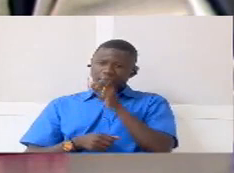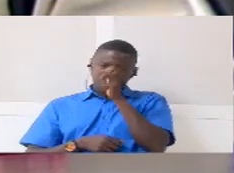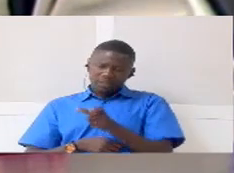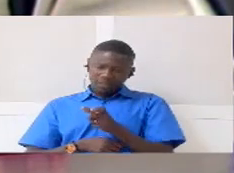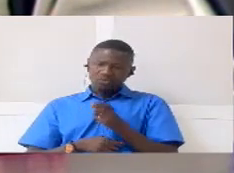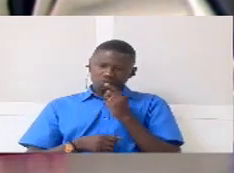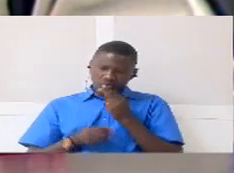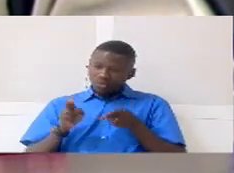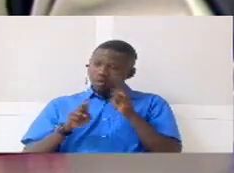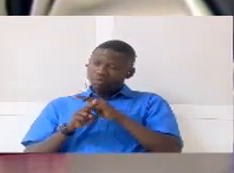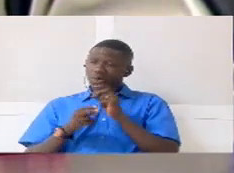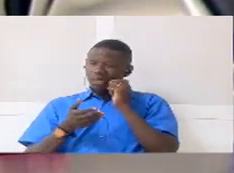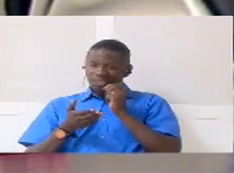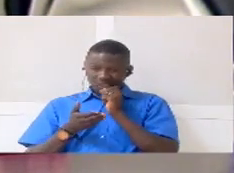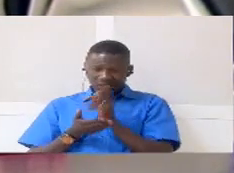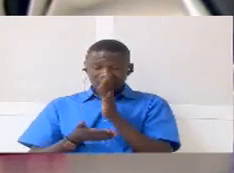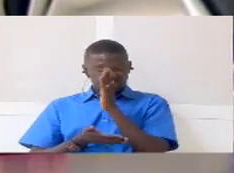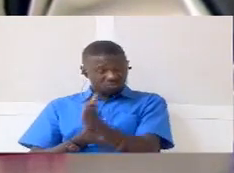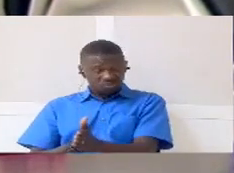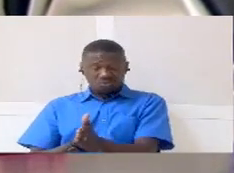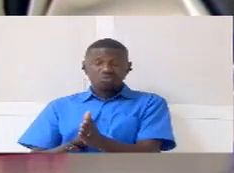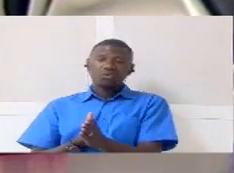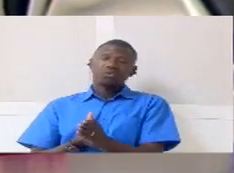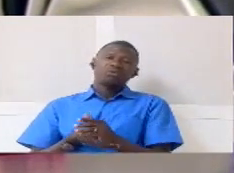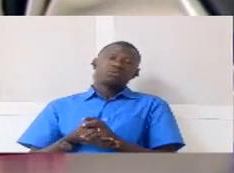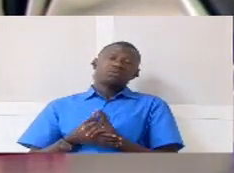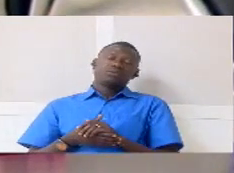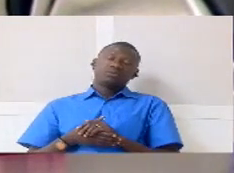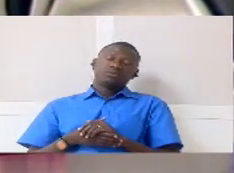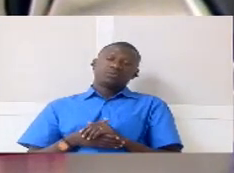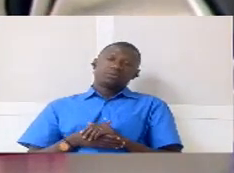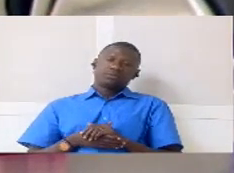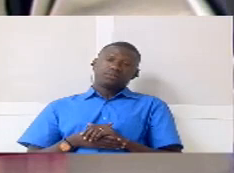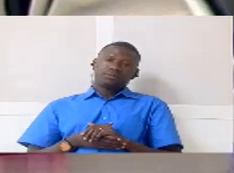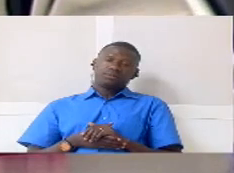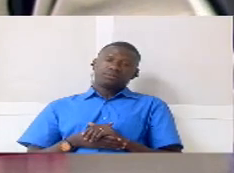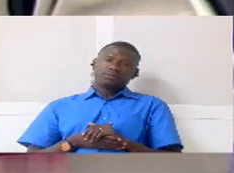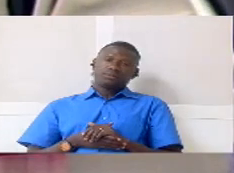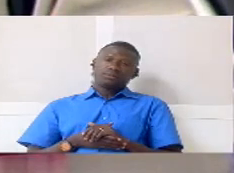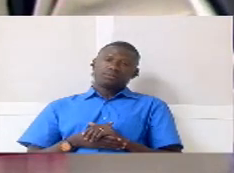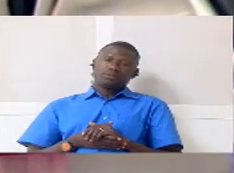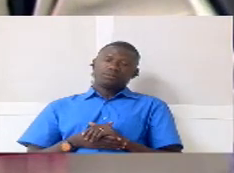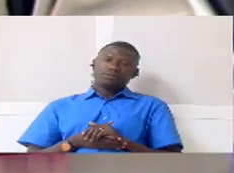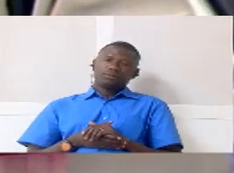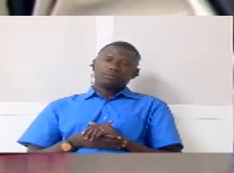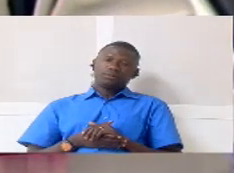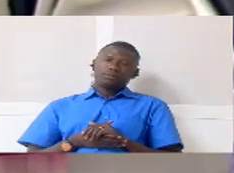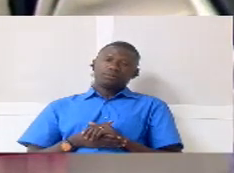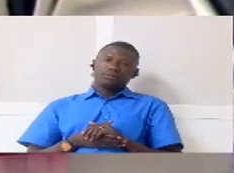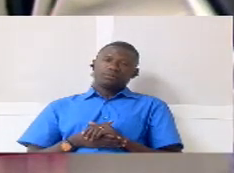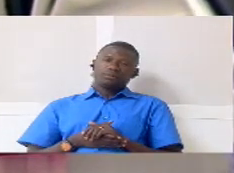manke siloti pour ateyeta ka tonyafo ko nyine keta nyina nyine keta la saya daliloti fo